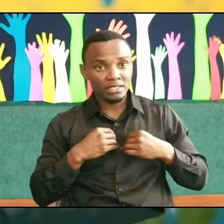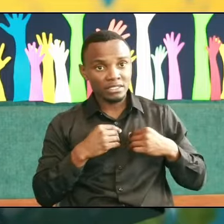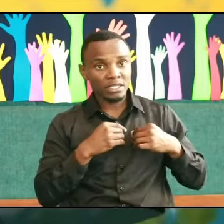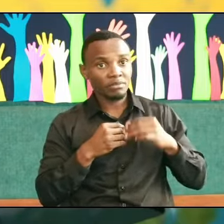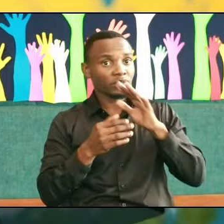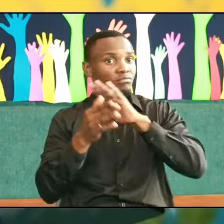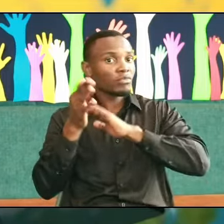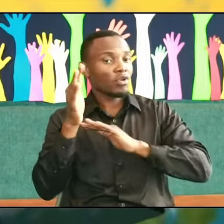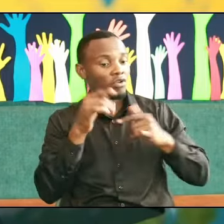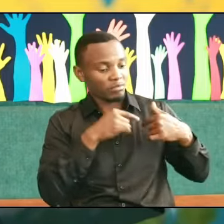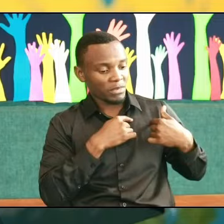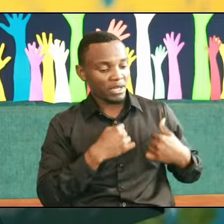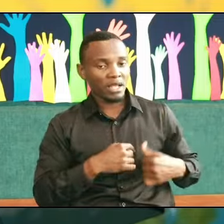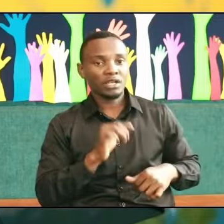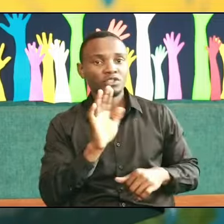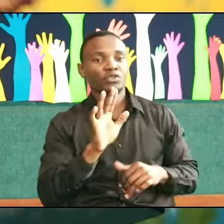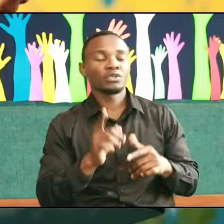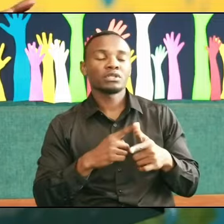nothing that you have.